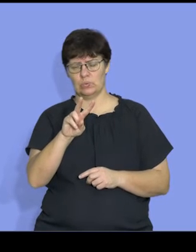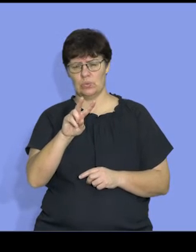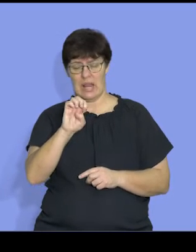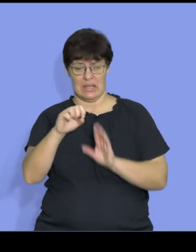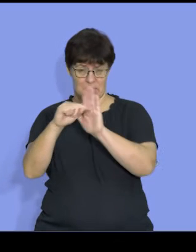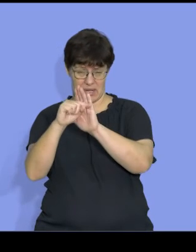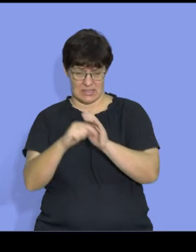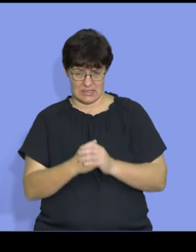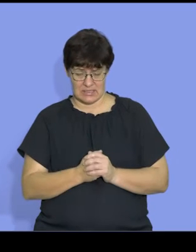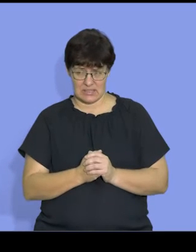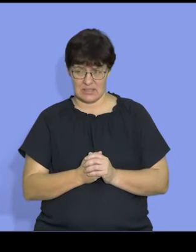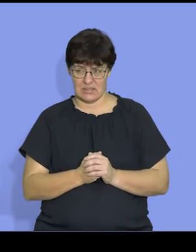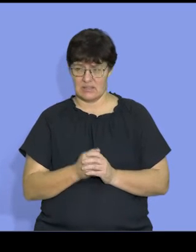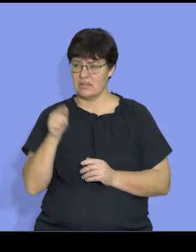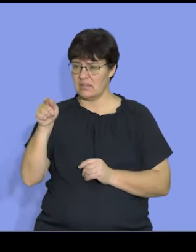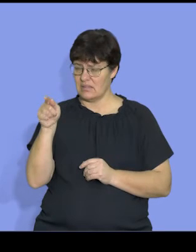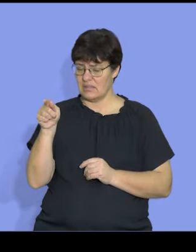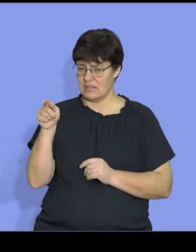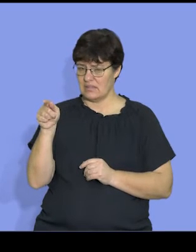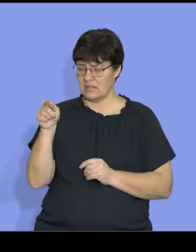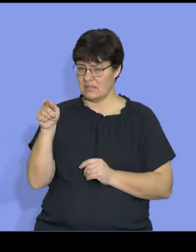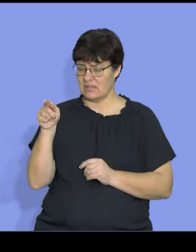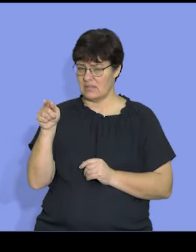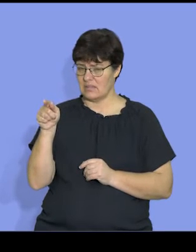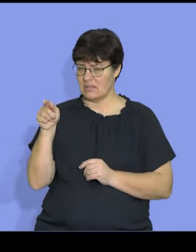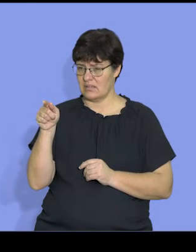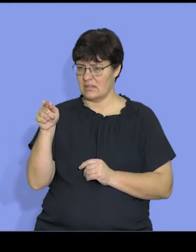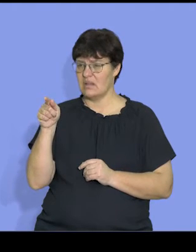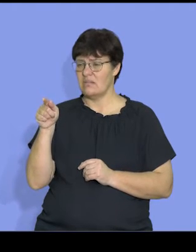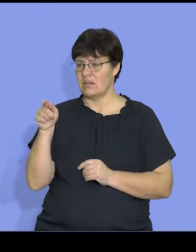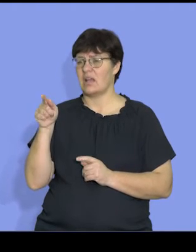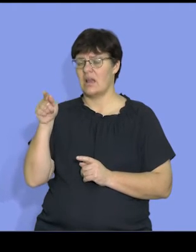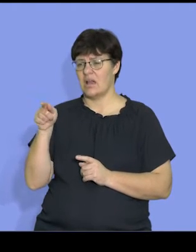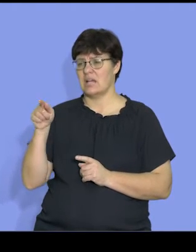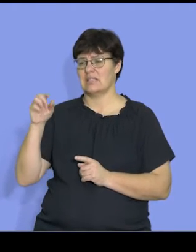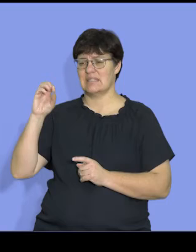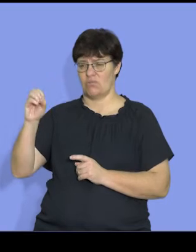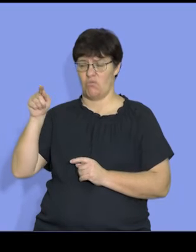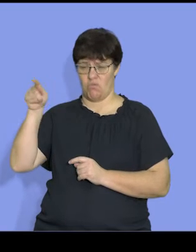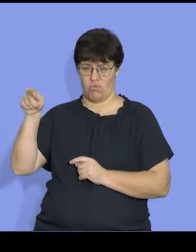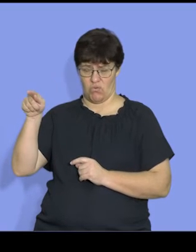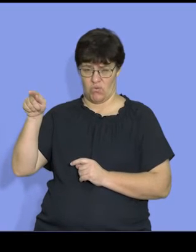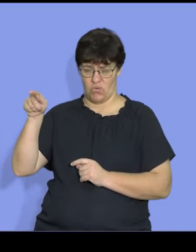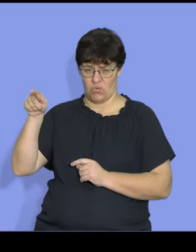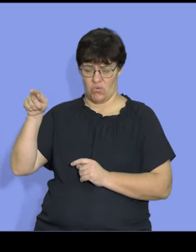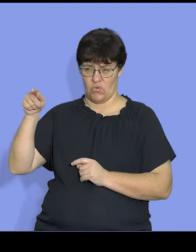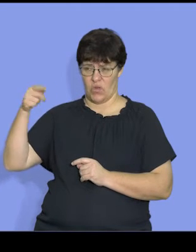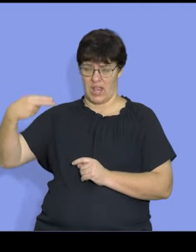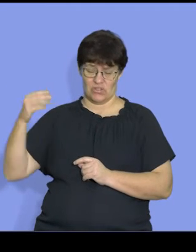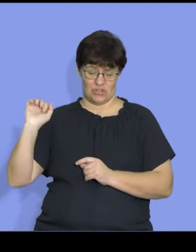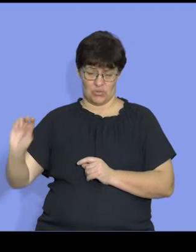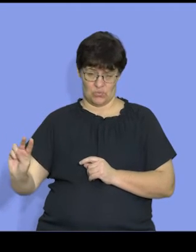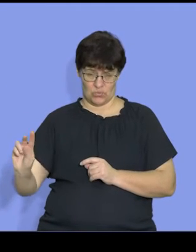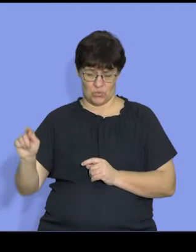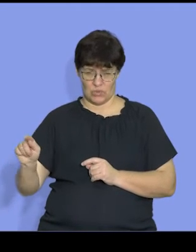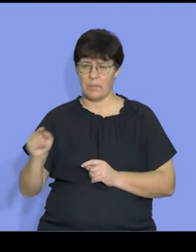oxidation number of hydrogen in its molecular form is 0. It means these hydrogen ions, they gained